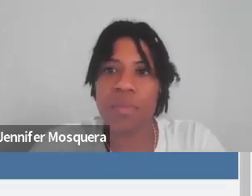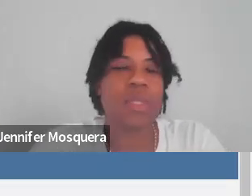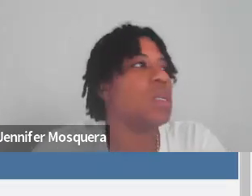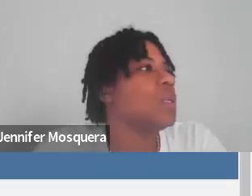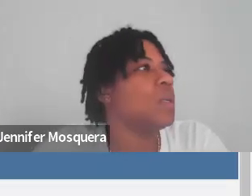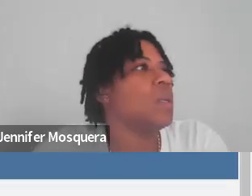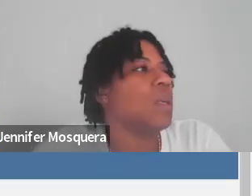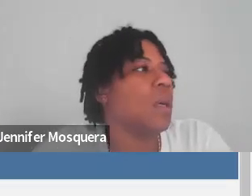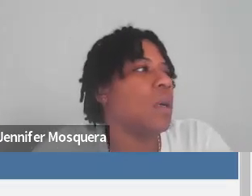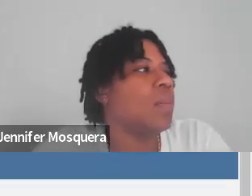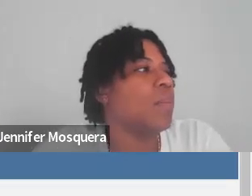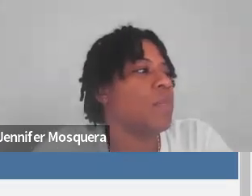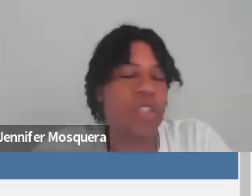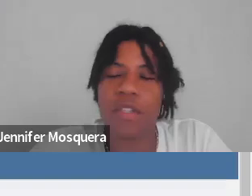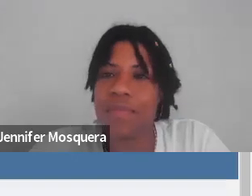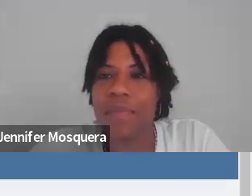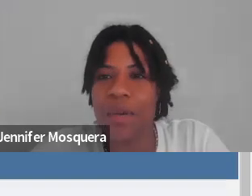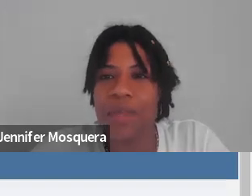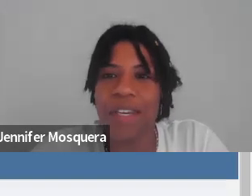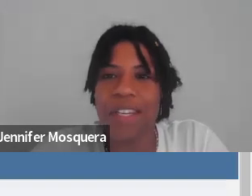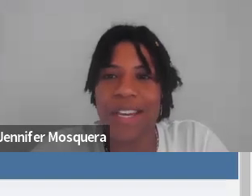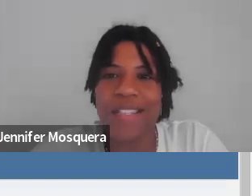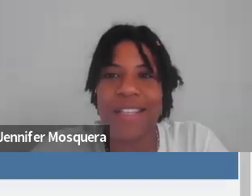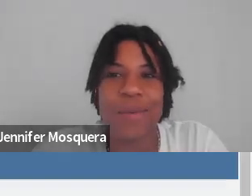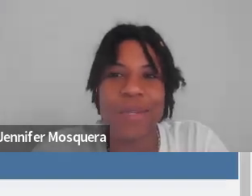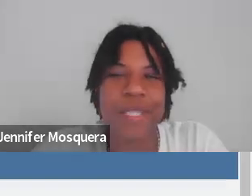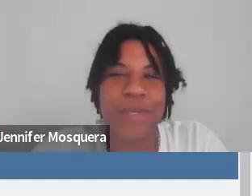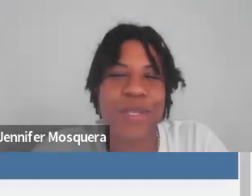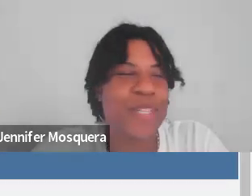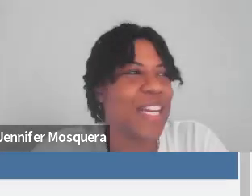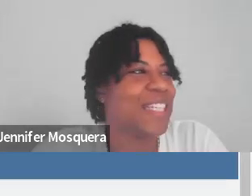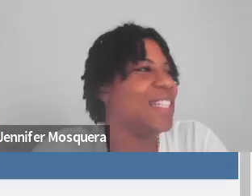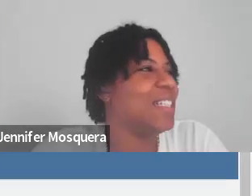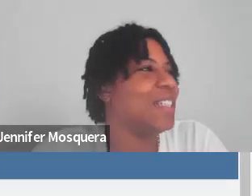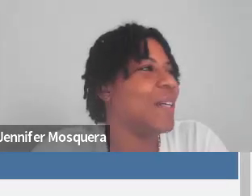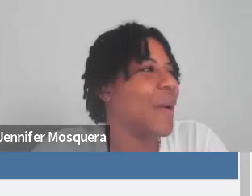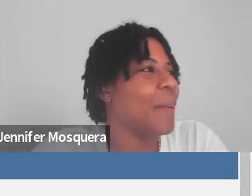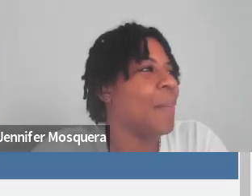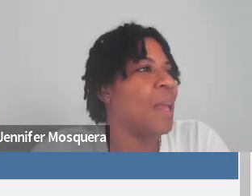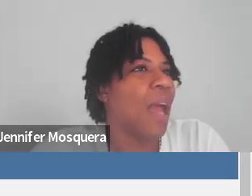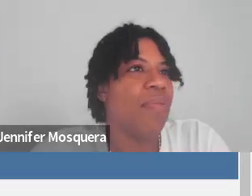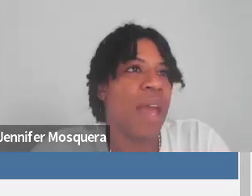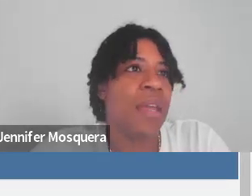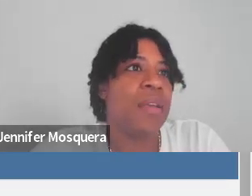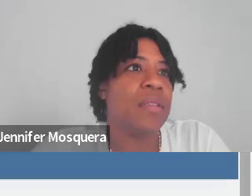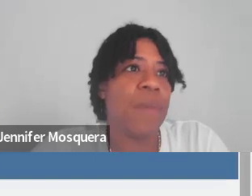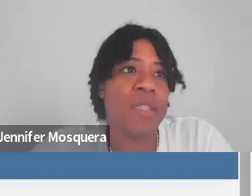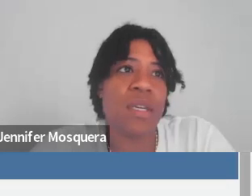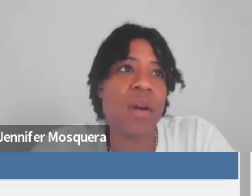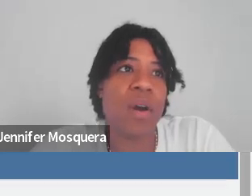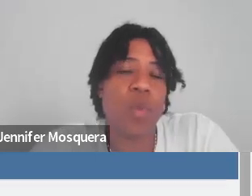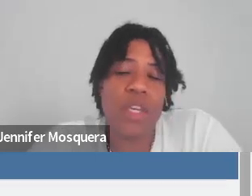and programs. Just bear with me, because like I said, the network is a little slow today. Okay, and